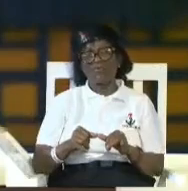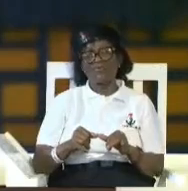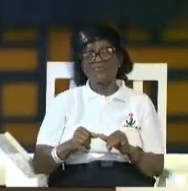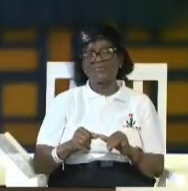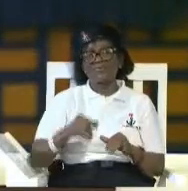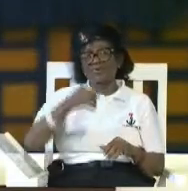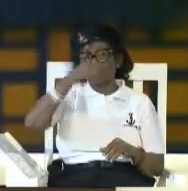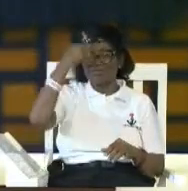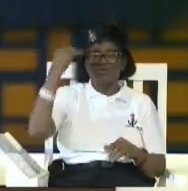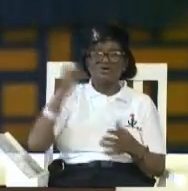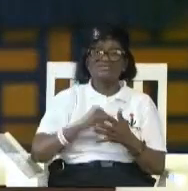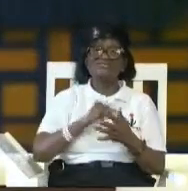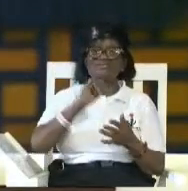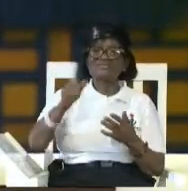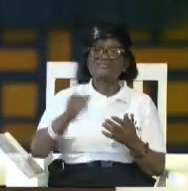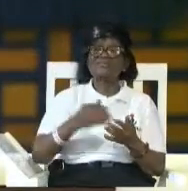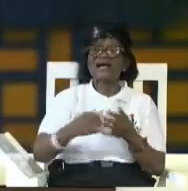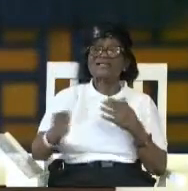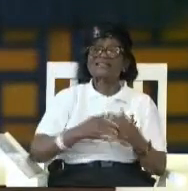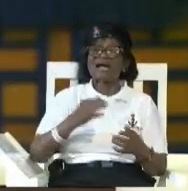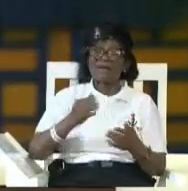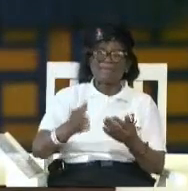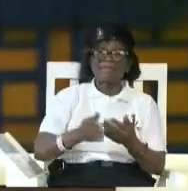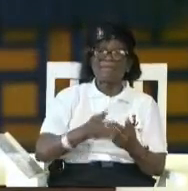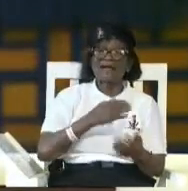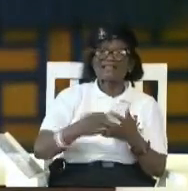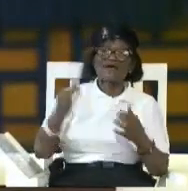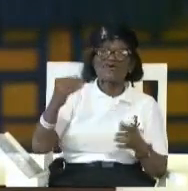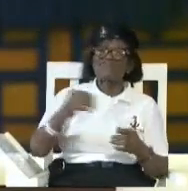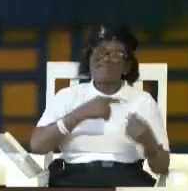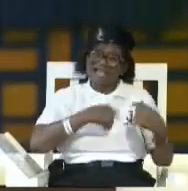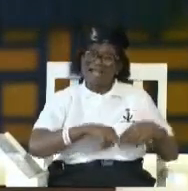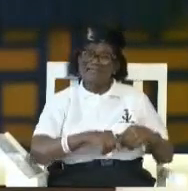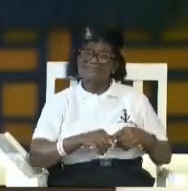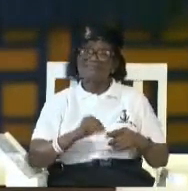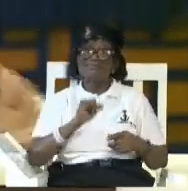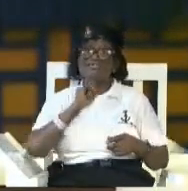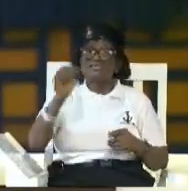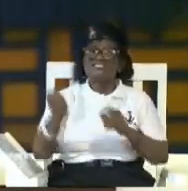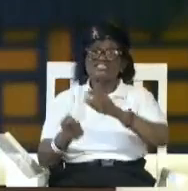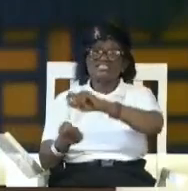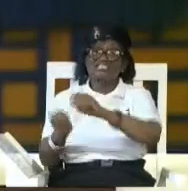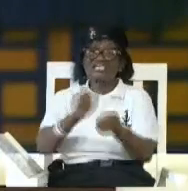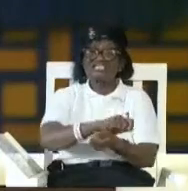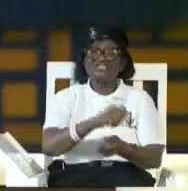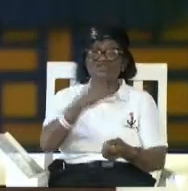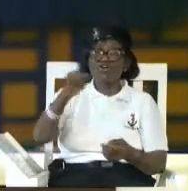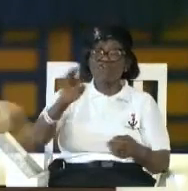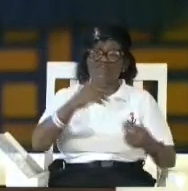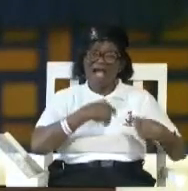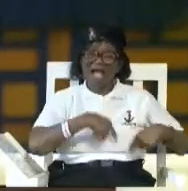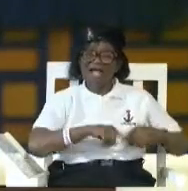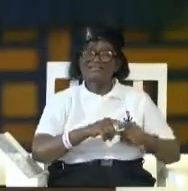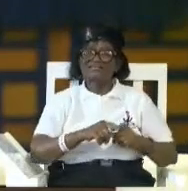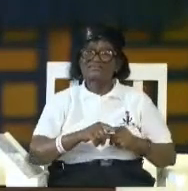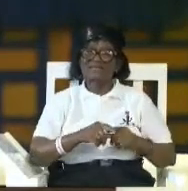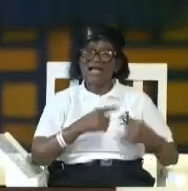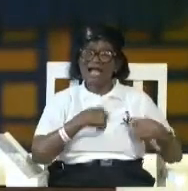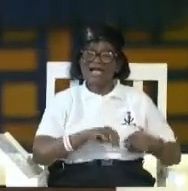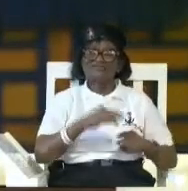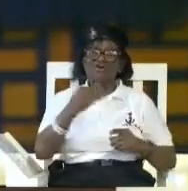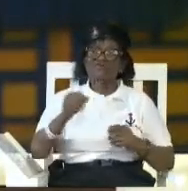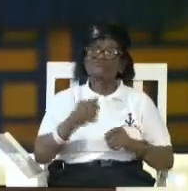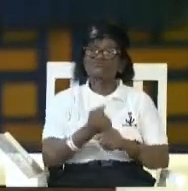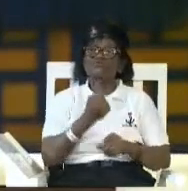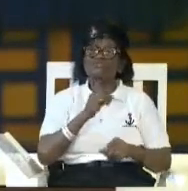because it's a matter of the heart. It's a change of heart. The heart of stone is replaced